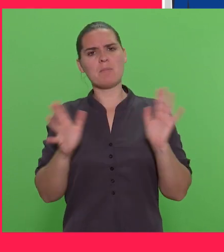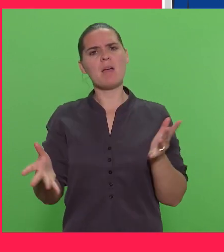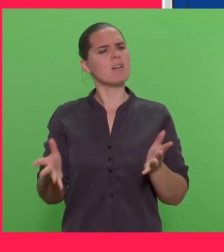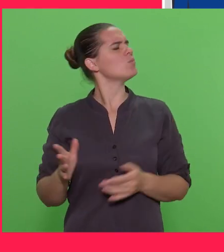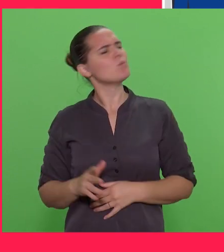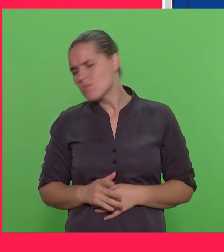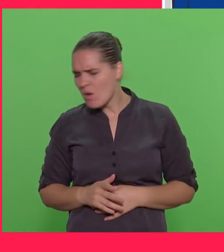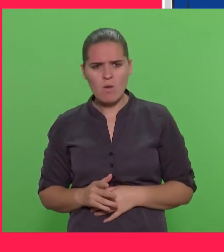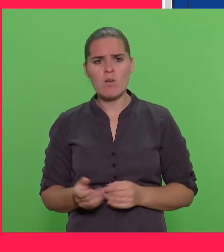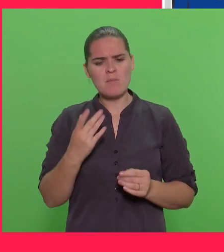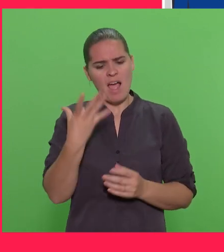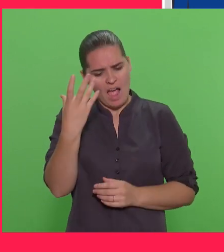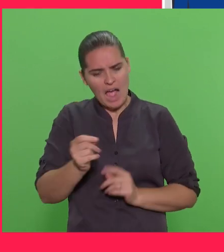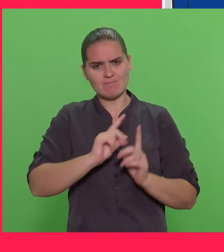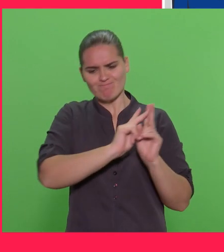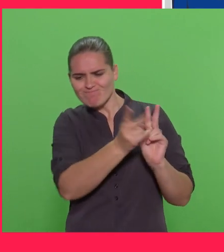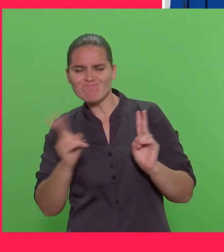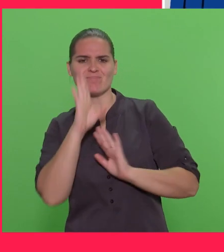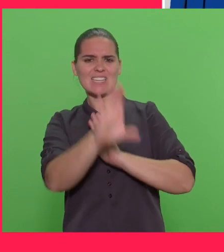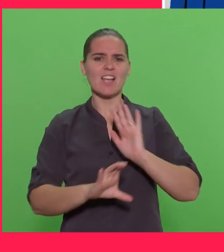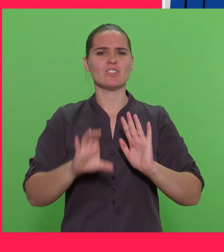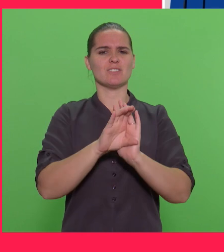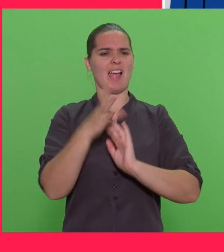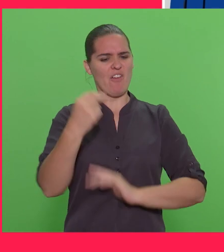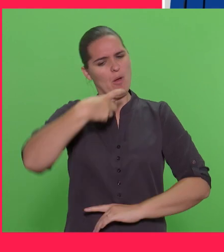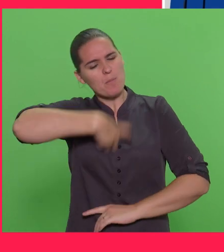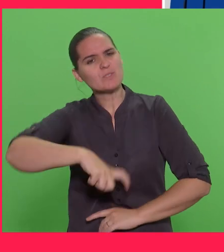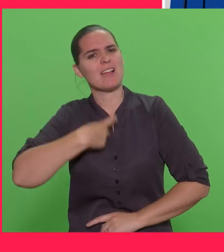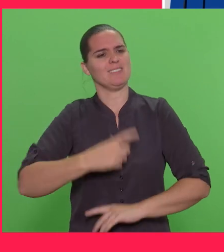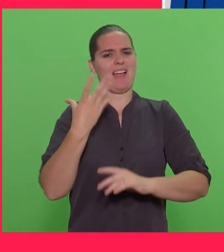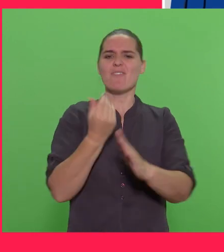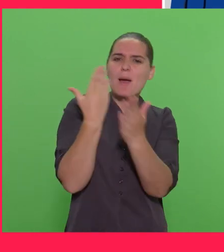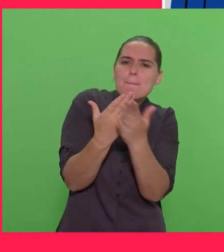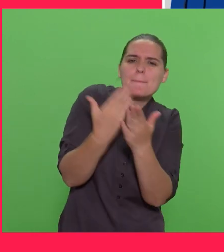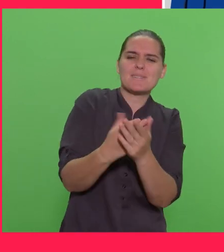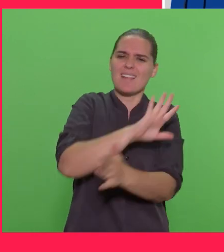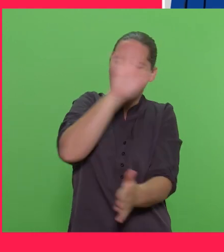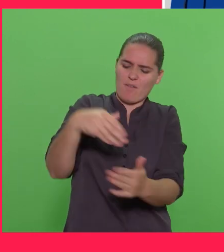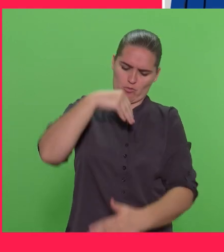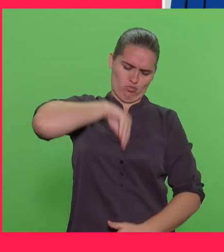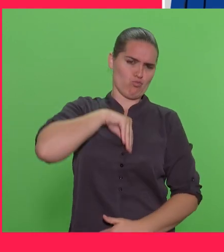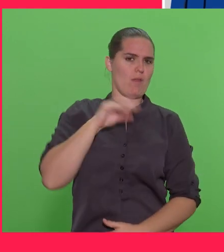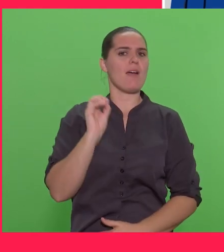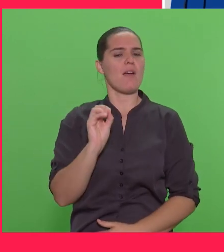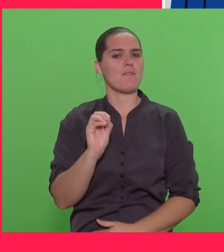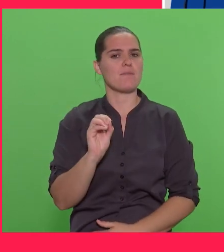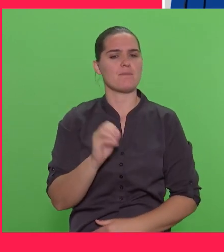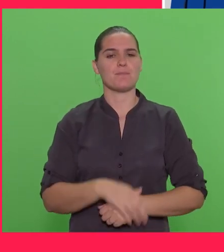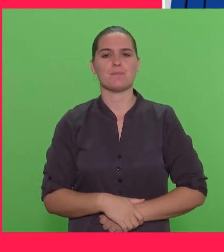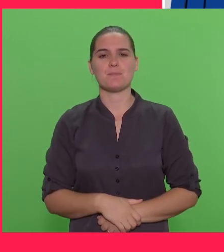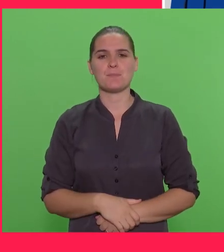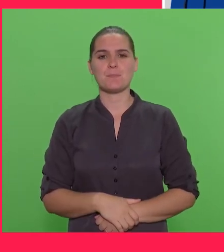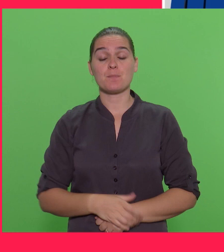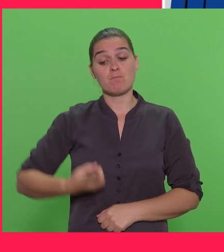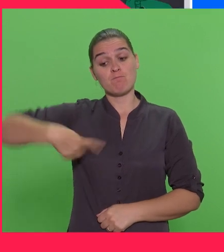is defined by a single characteristic. All human beings have unique abilities that we need to value as a